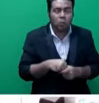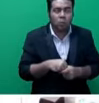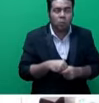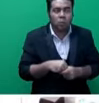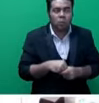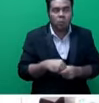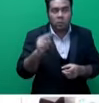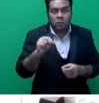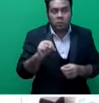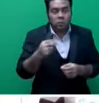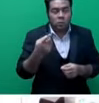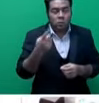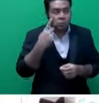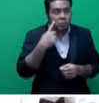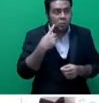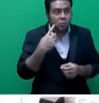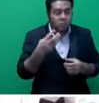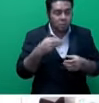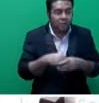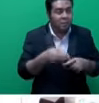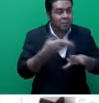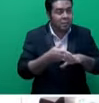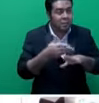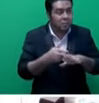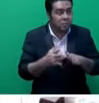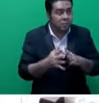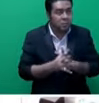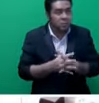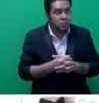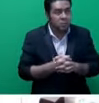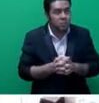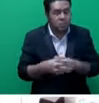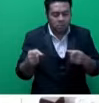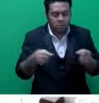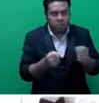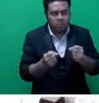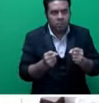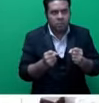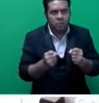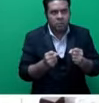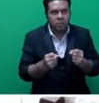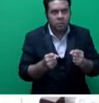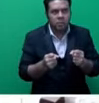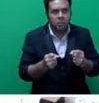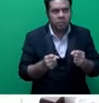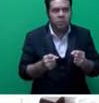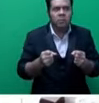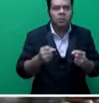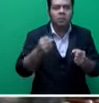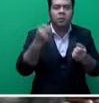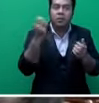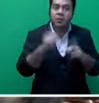new offences. And that, of course, comes about through strategies put through the respective ministries,